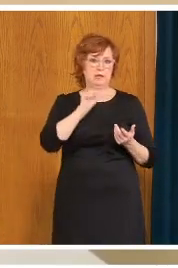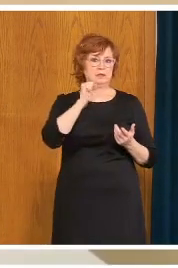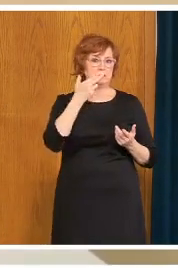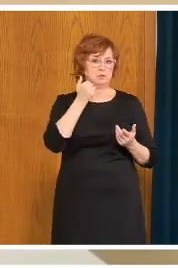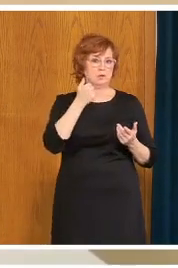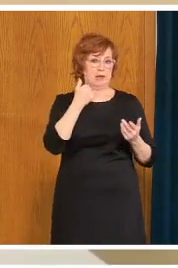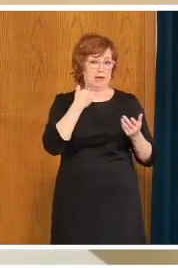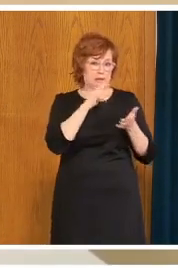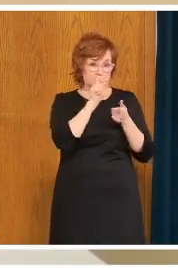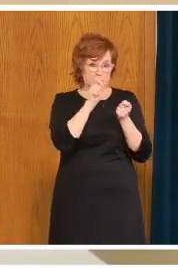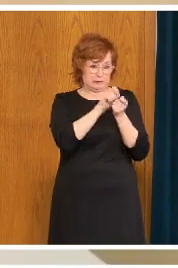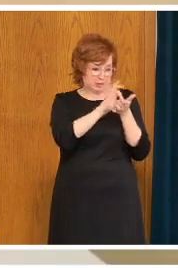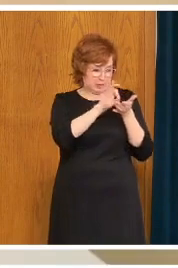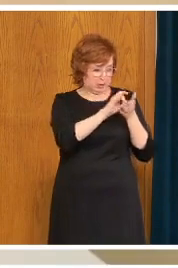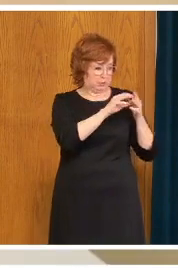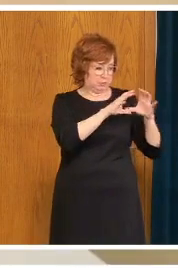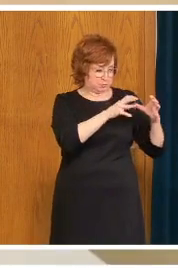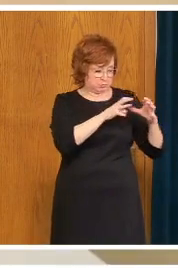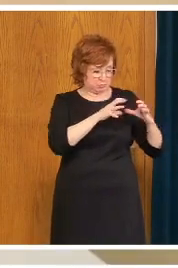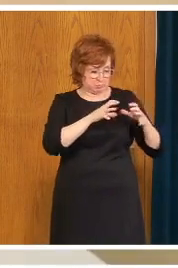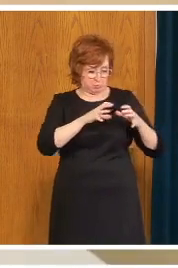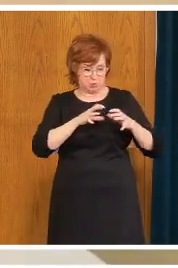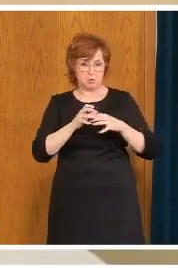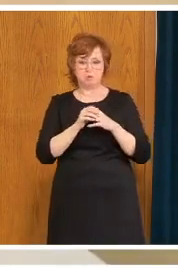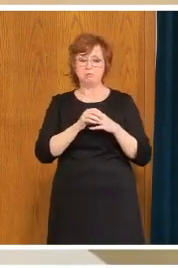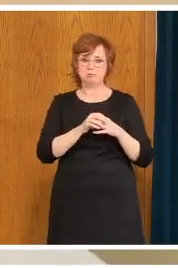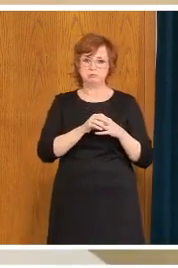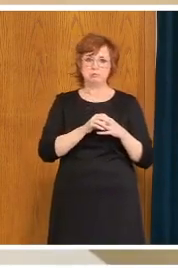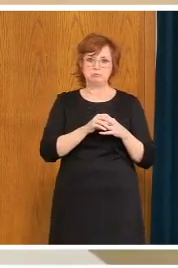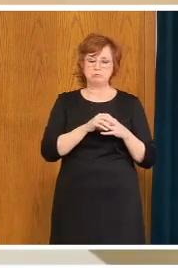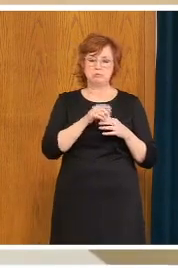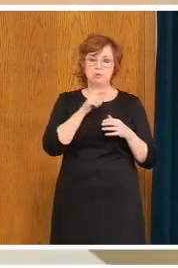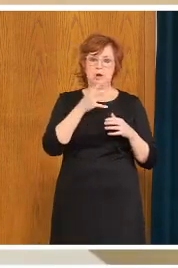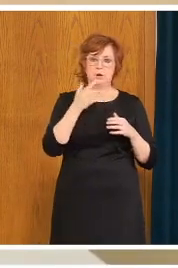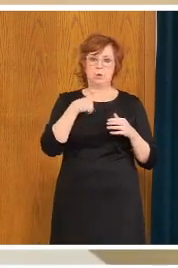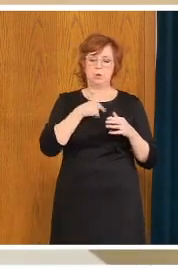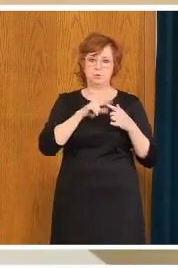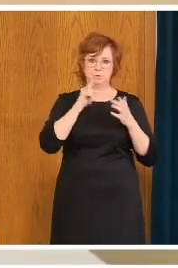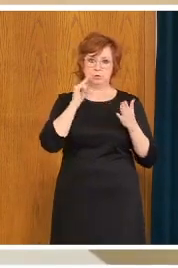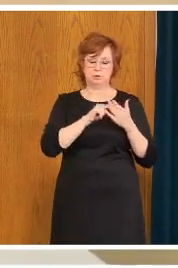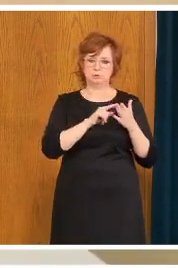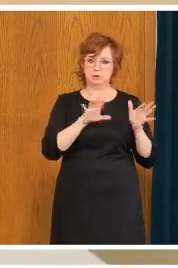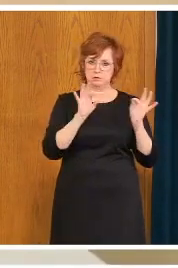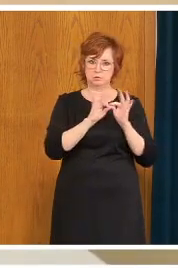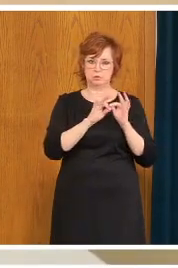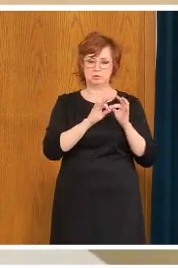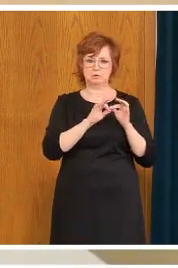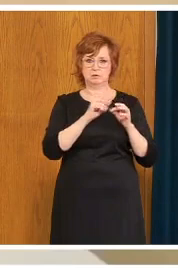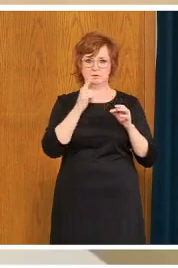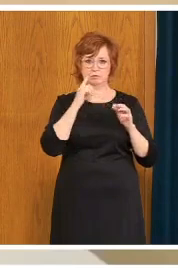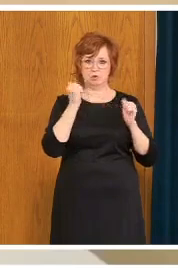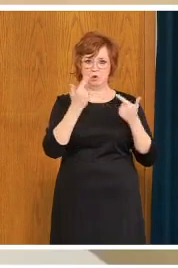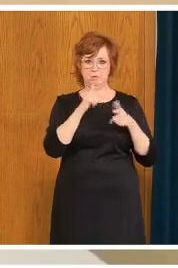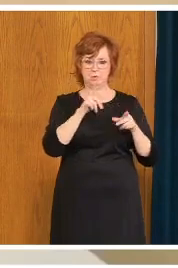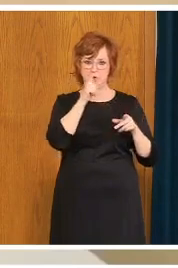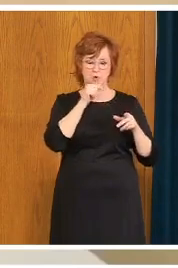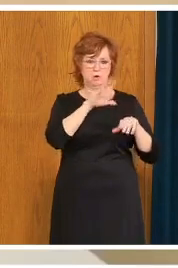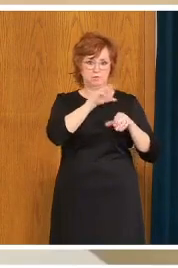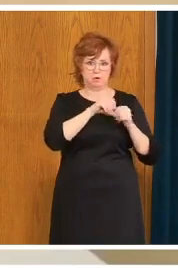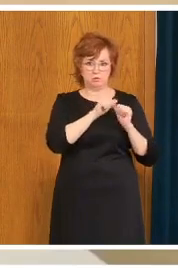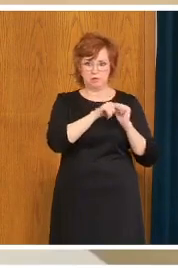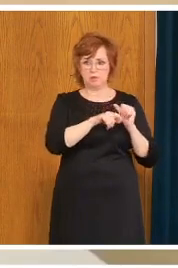and the distribution logistics. And I just want to recognize all the people, not just the people in the vaccination clinics who are doing the clinical